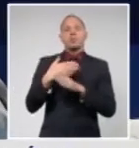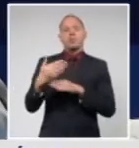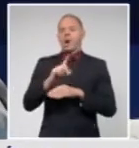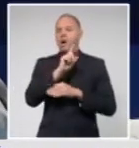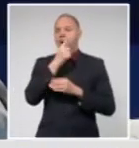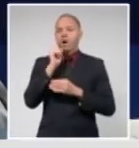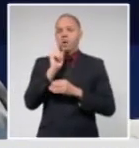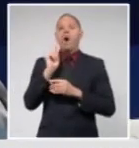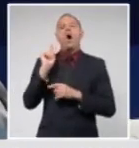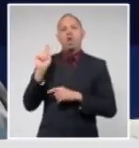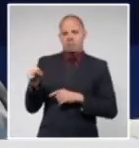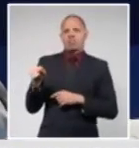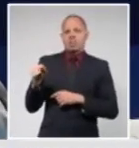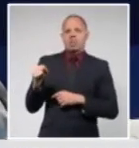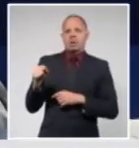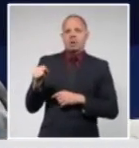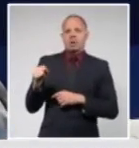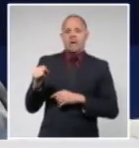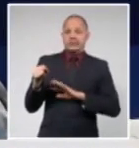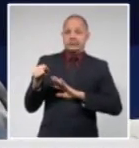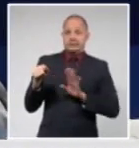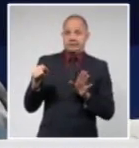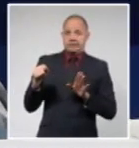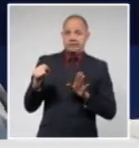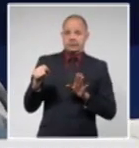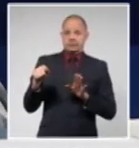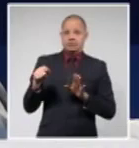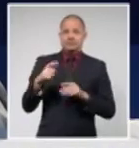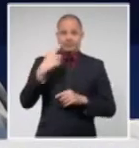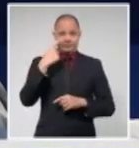autochthonous cases and 1 imported case.